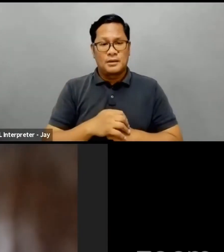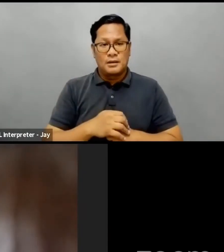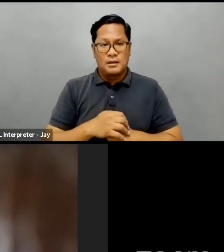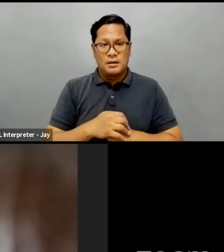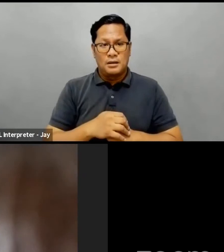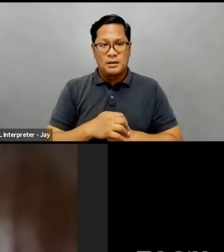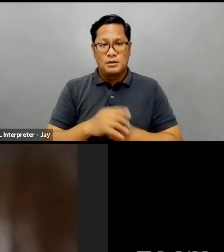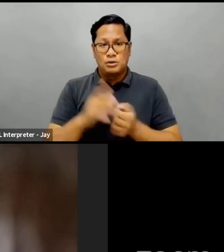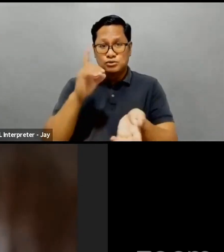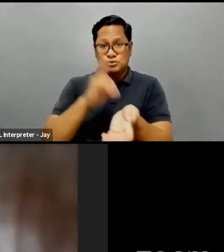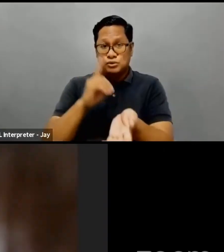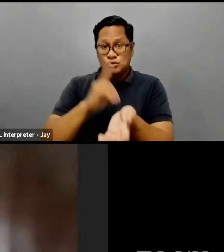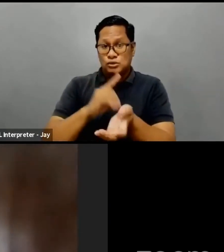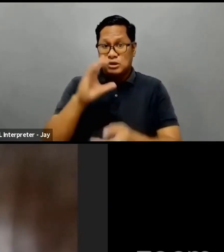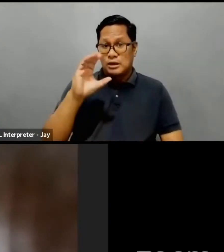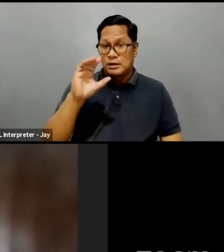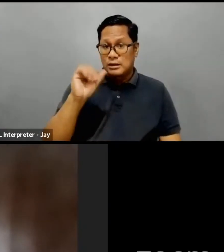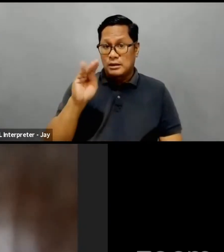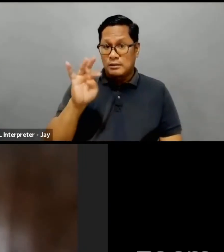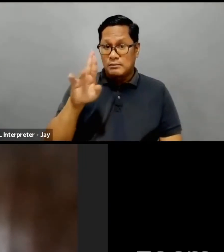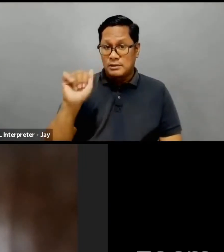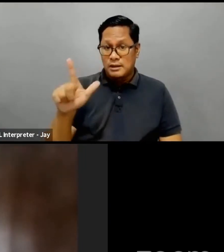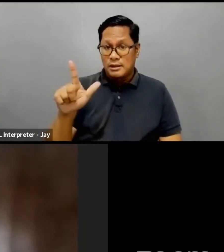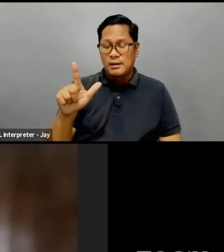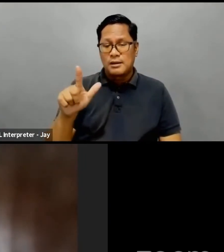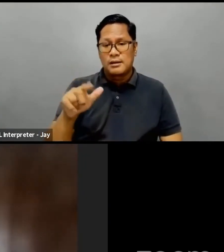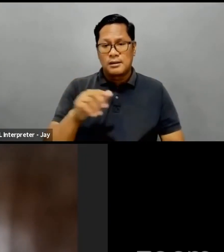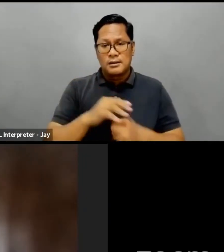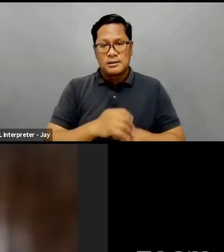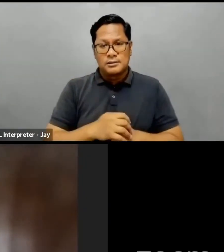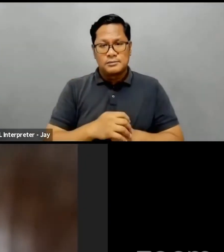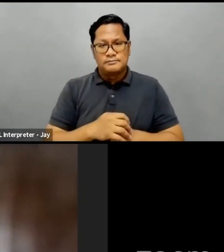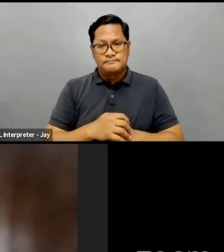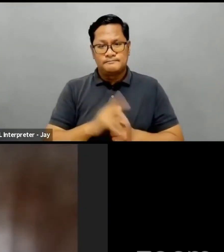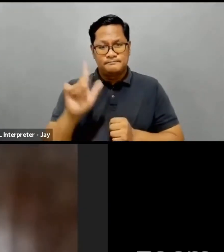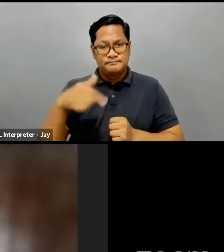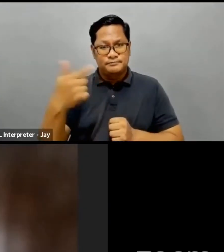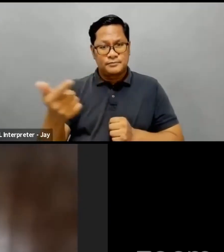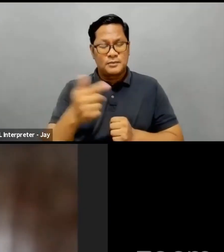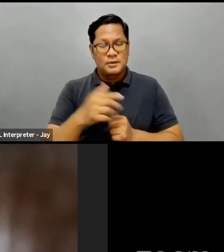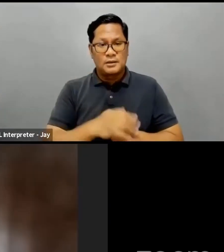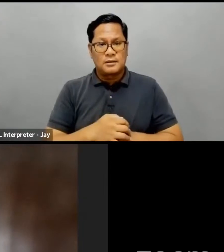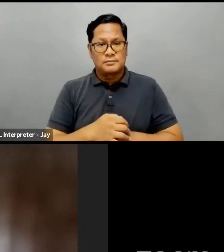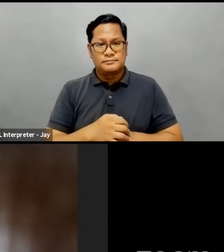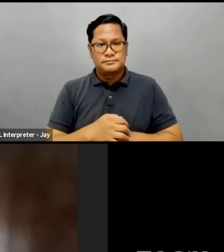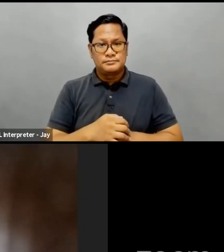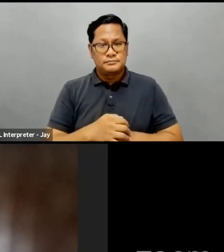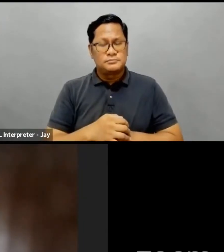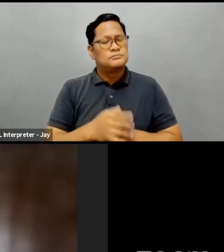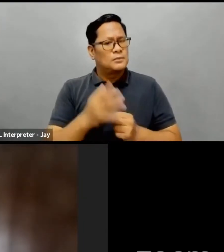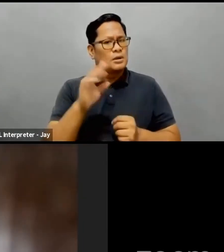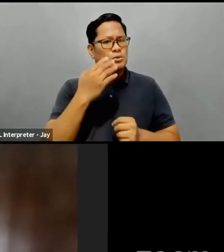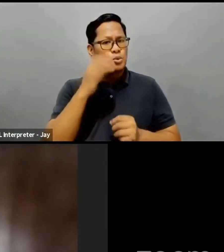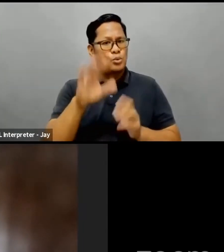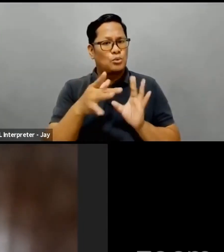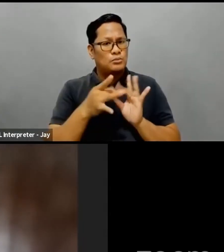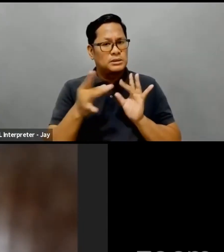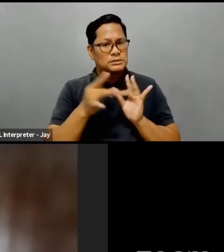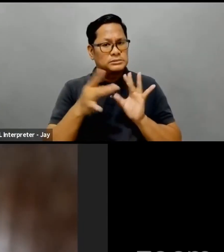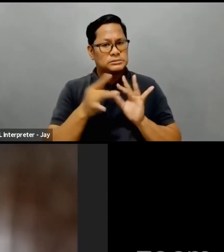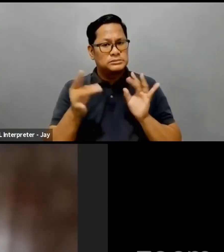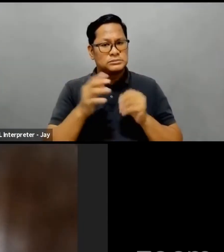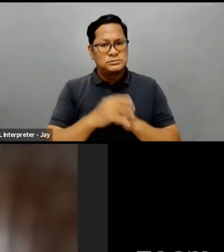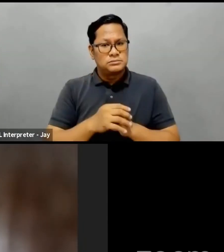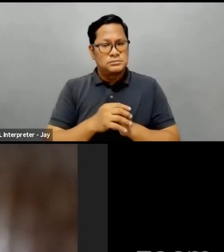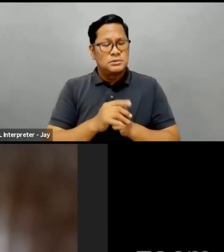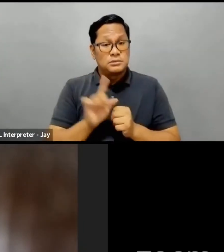Dr. Cabral and Yes. Yeah. Oh, let me just comment that